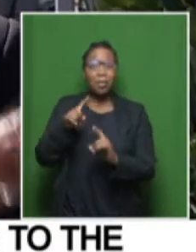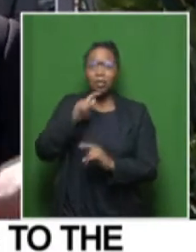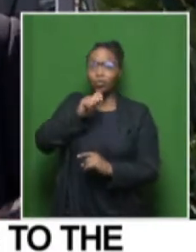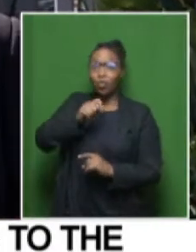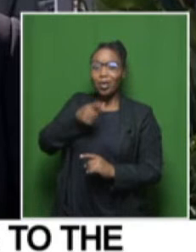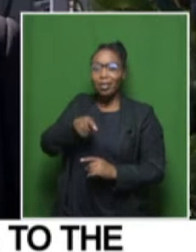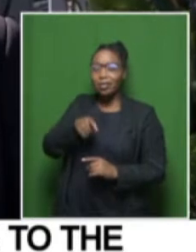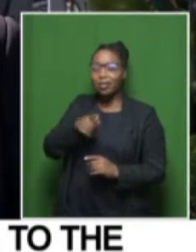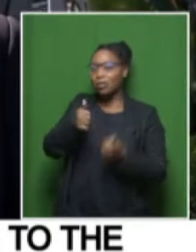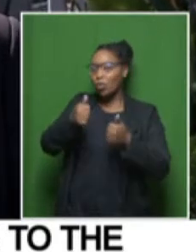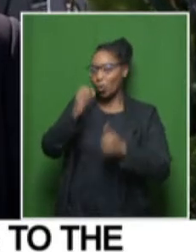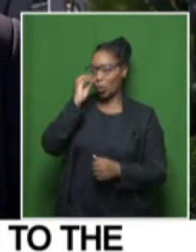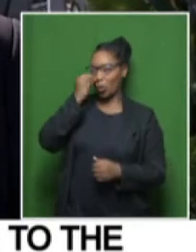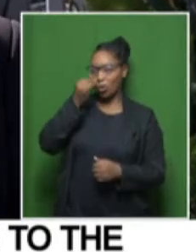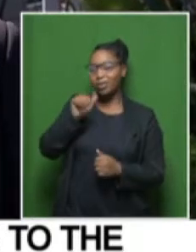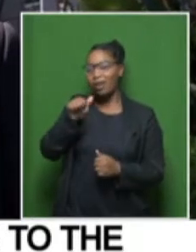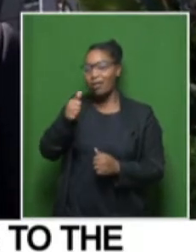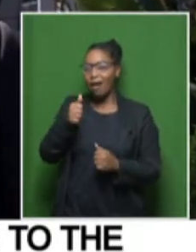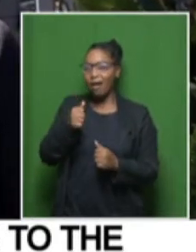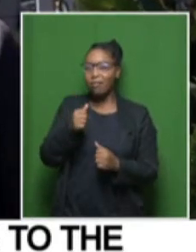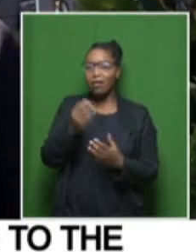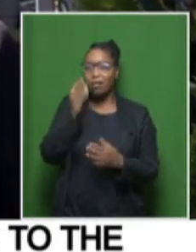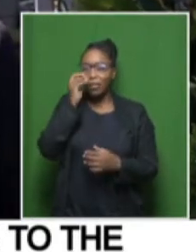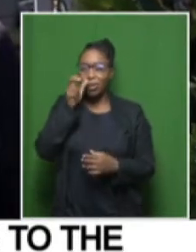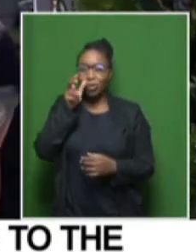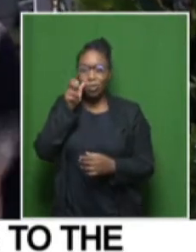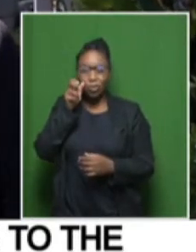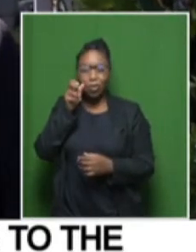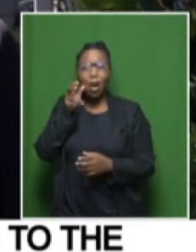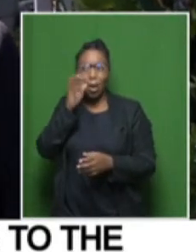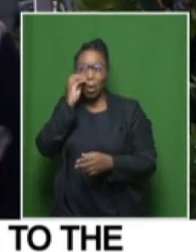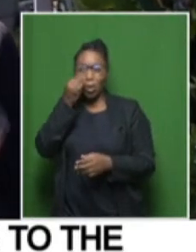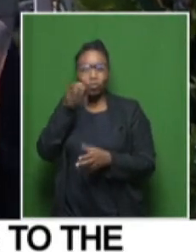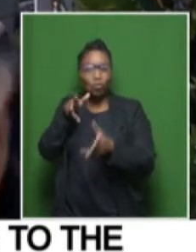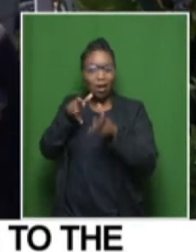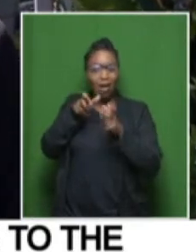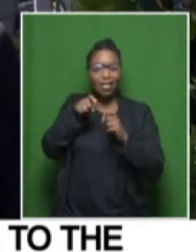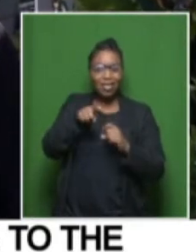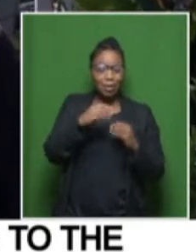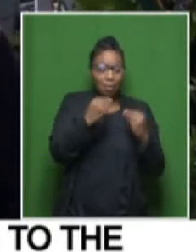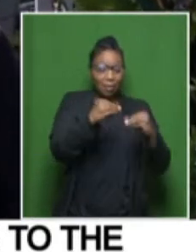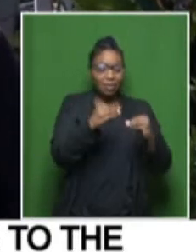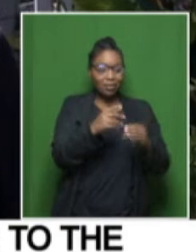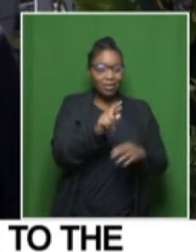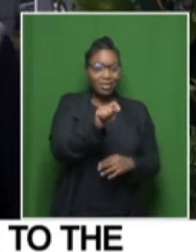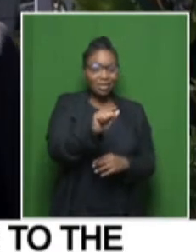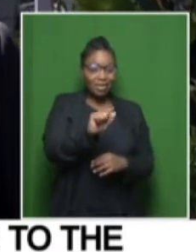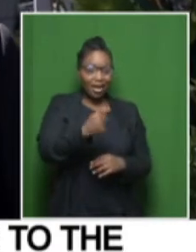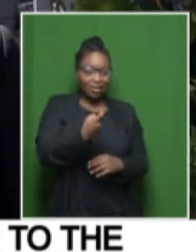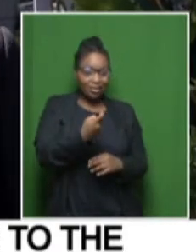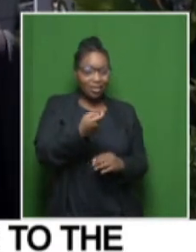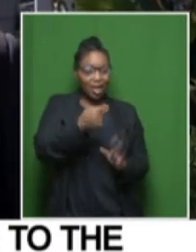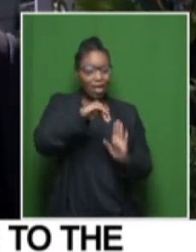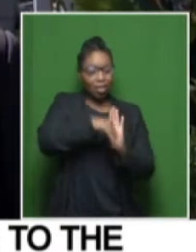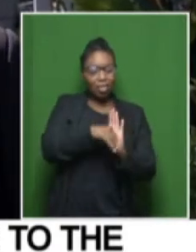And one other piece of news that came out, obviously, is the fact that corporate tax is down by 1 percentage point. So that will be good for